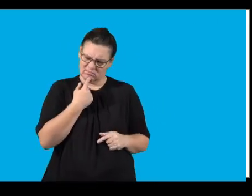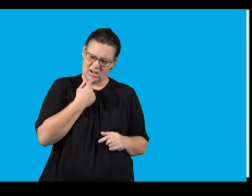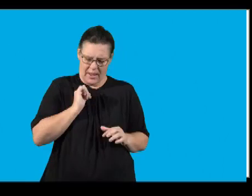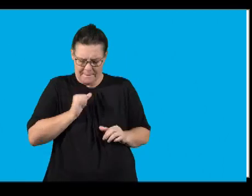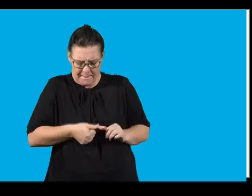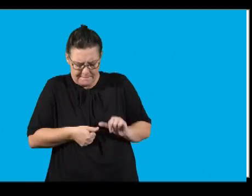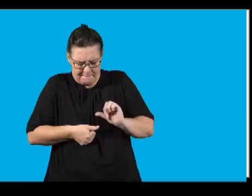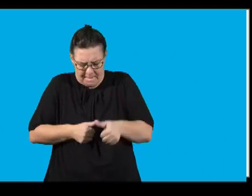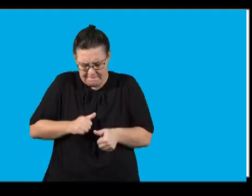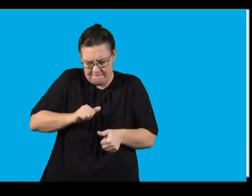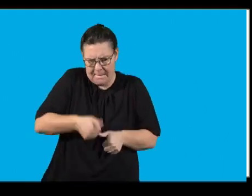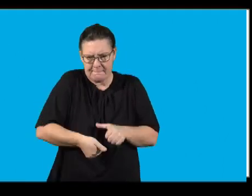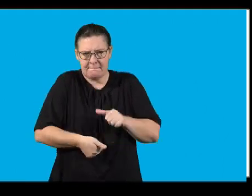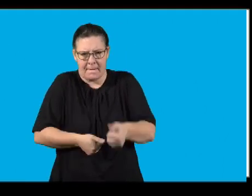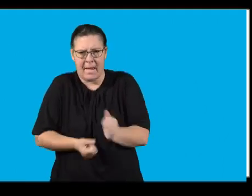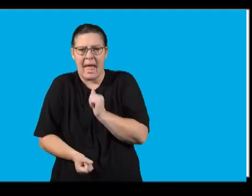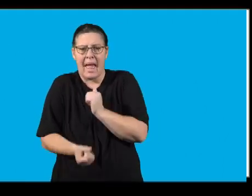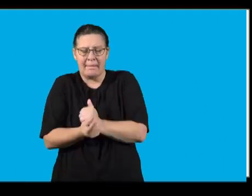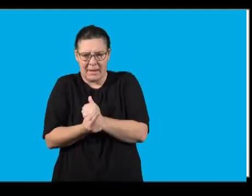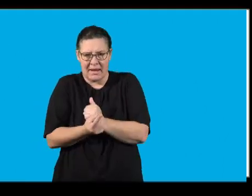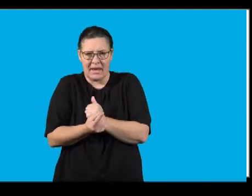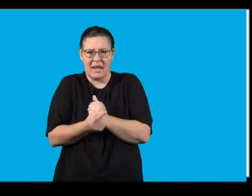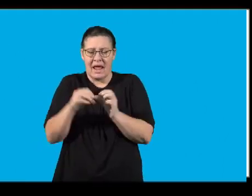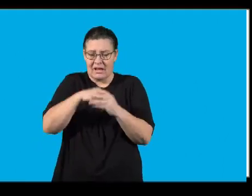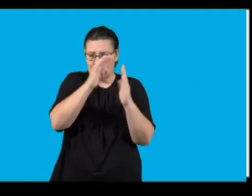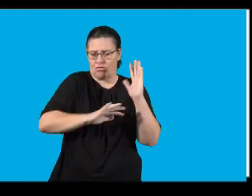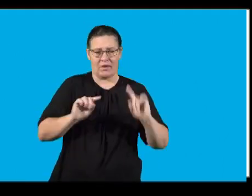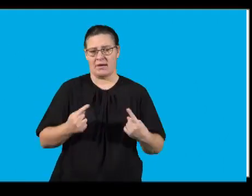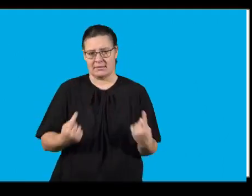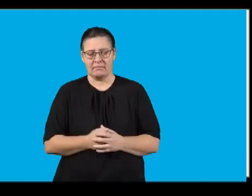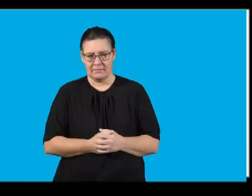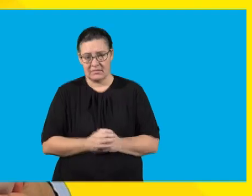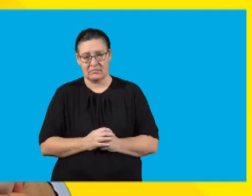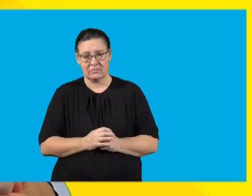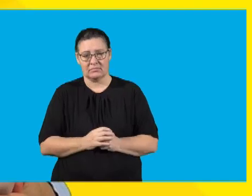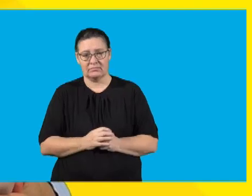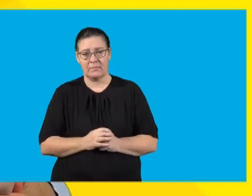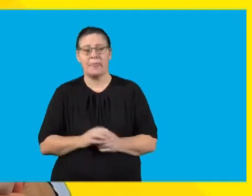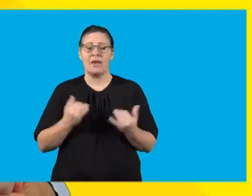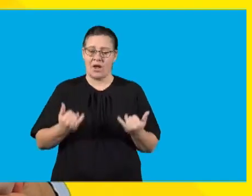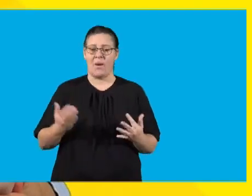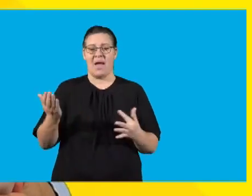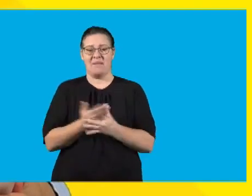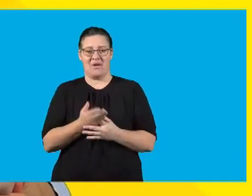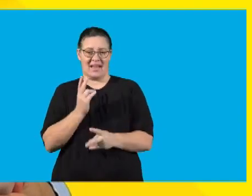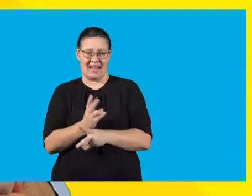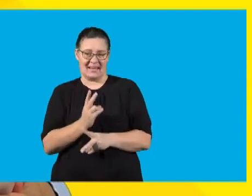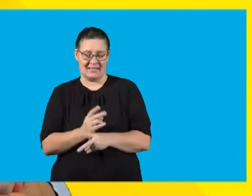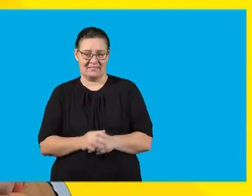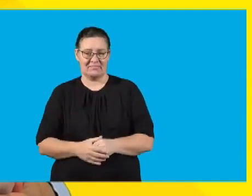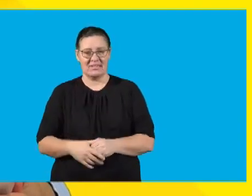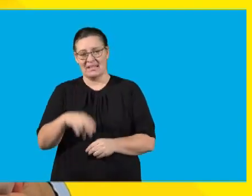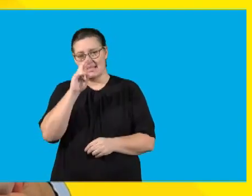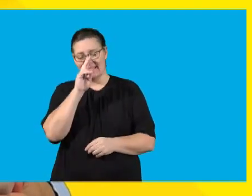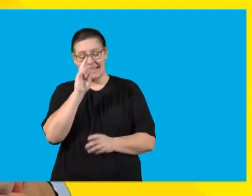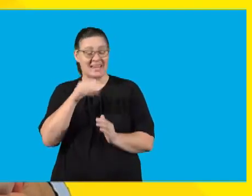make the logical sequence in the unfolding events as it is happening. This brings us to a short ad break.